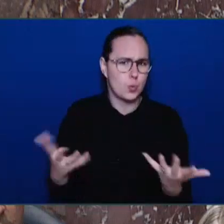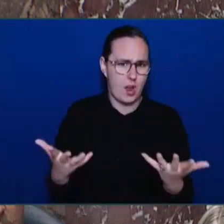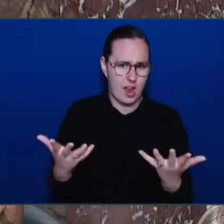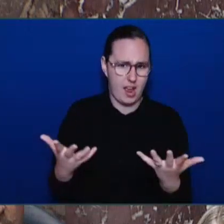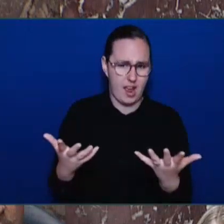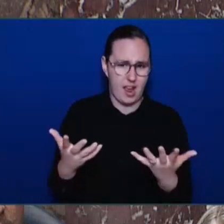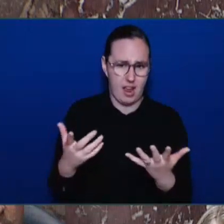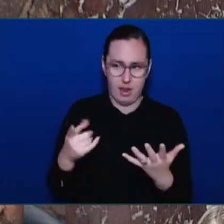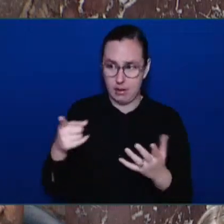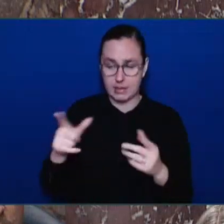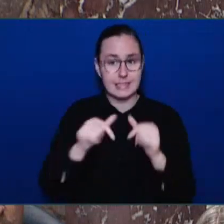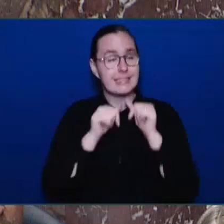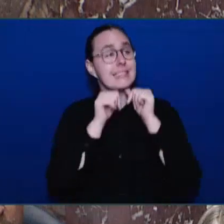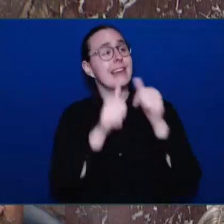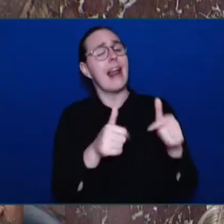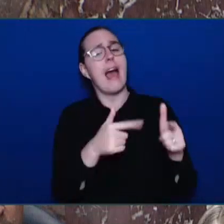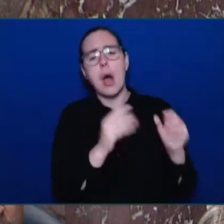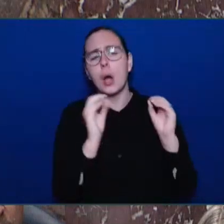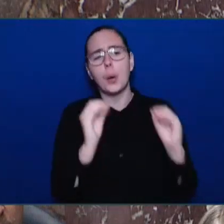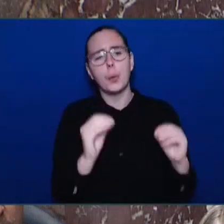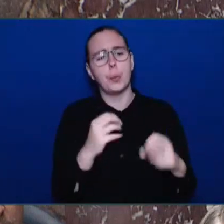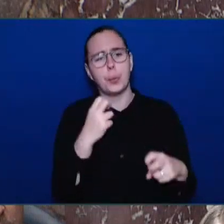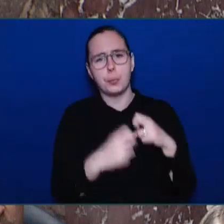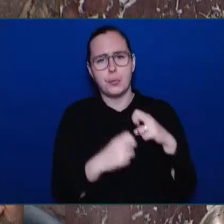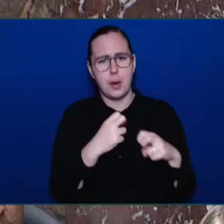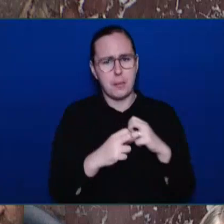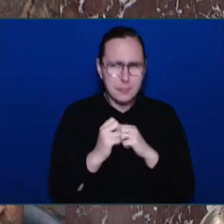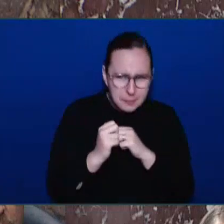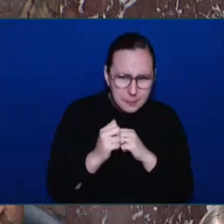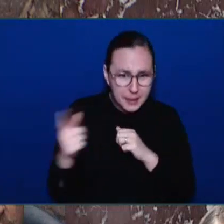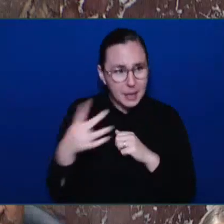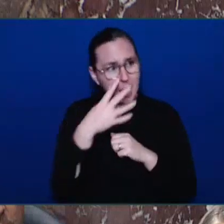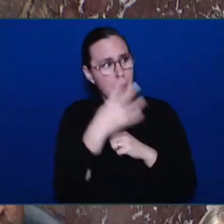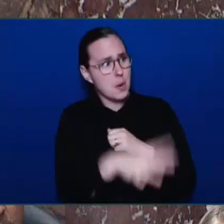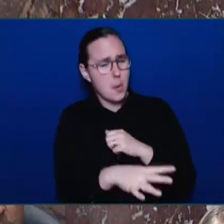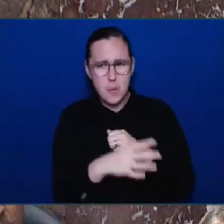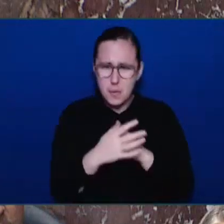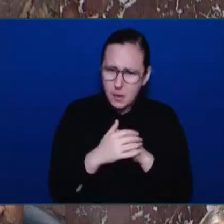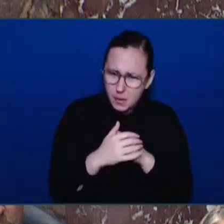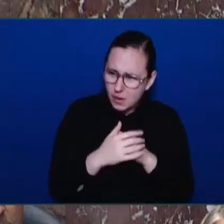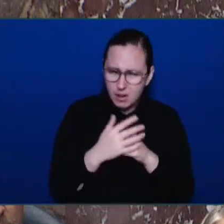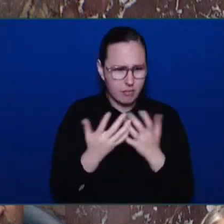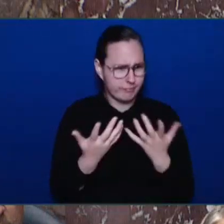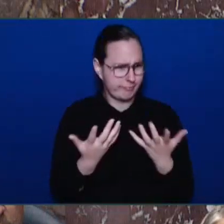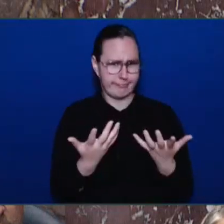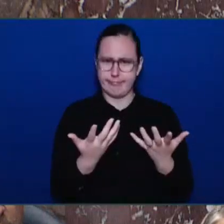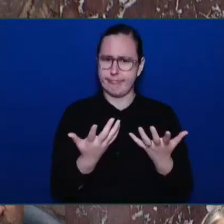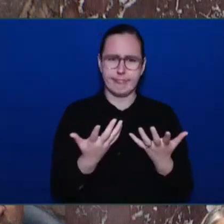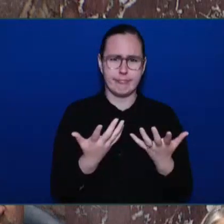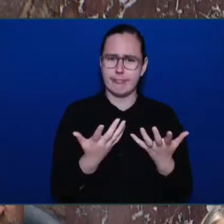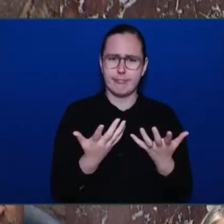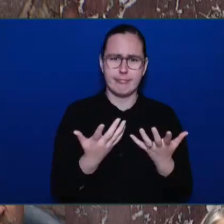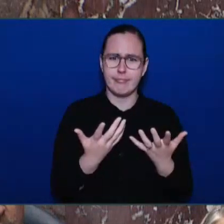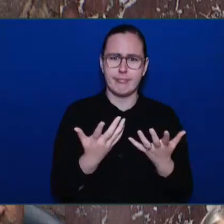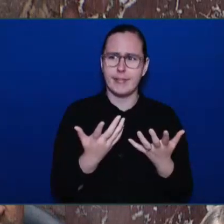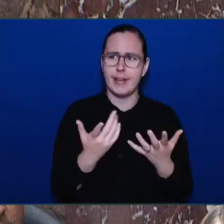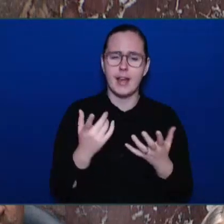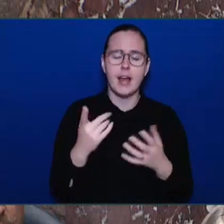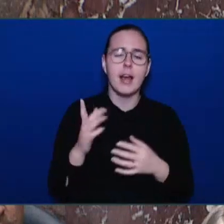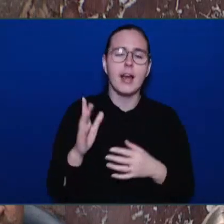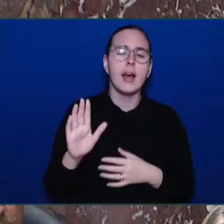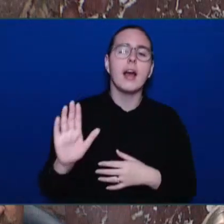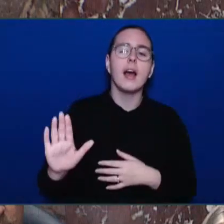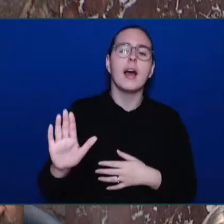these very calls for some action. Under pressure, he announced in the spring that he would hire 2 consultants to spend